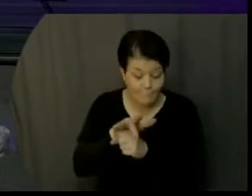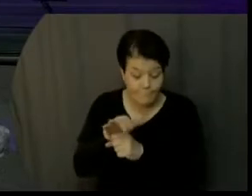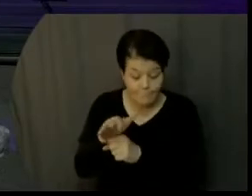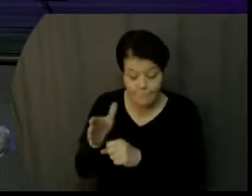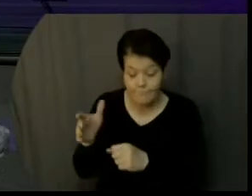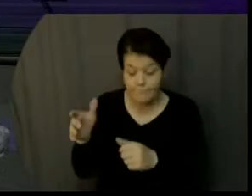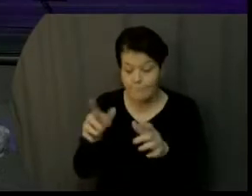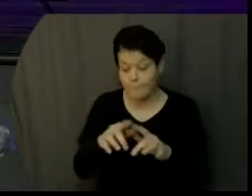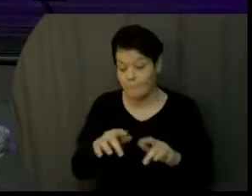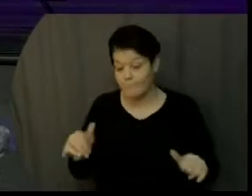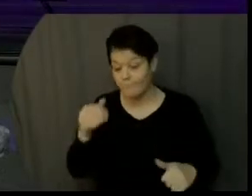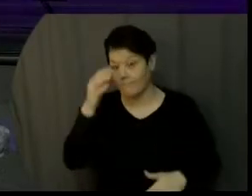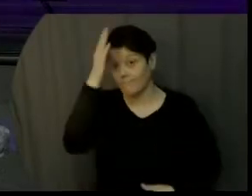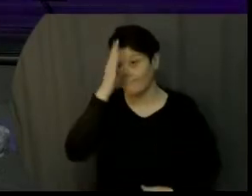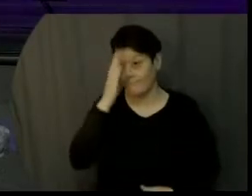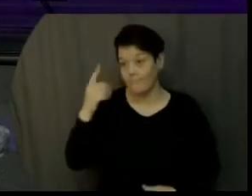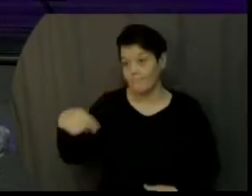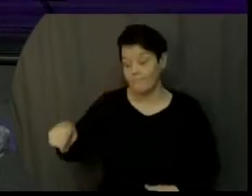Lord.